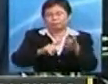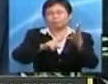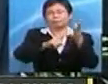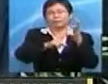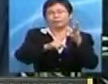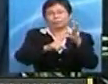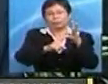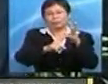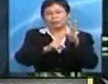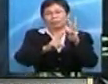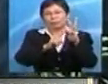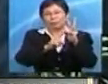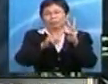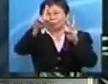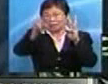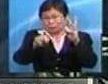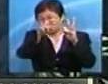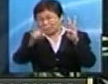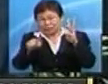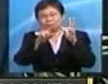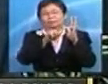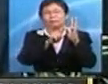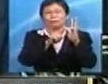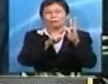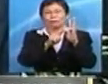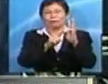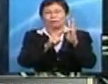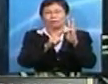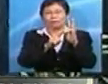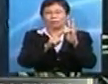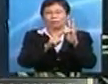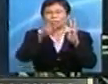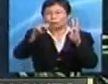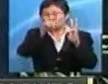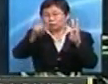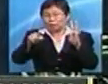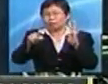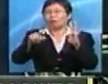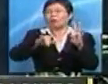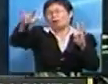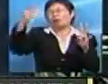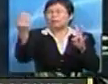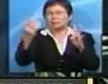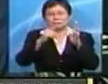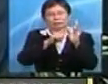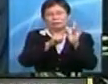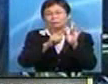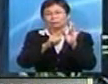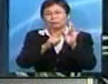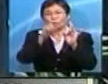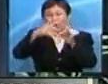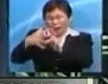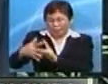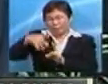Orion, 1 New Zealand P-3 Orion, 1 New Zealand civilian aircraft, 1